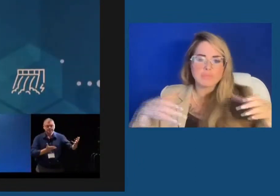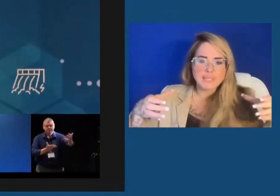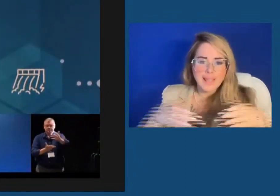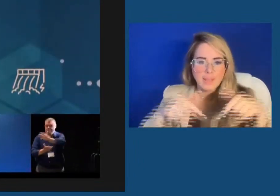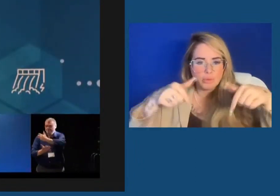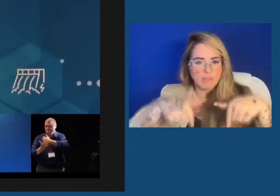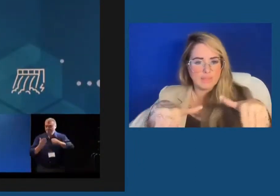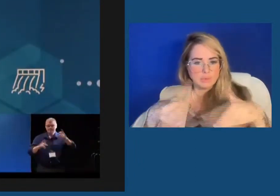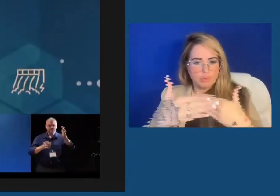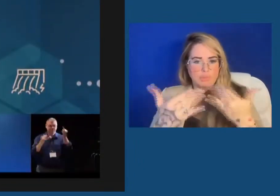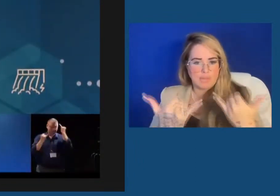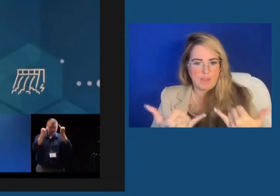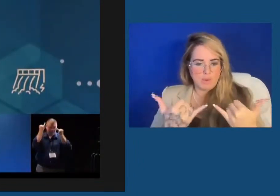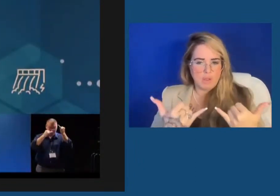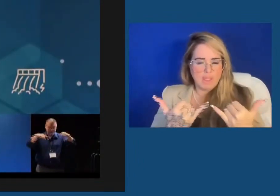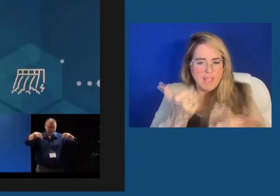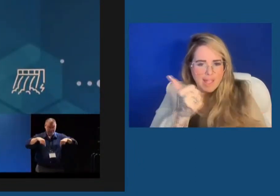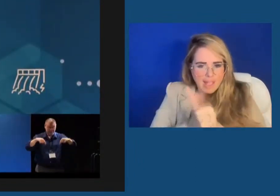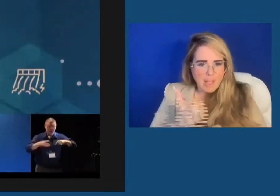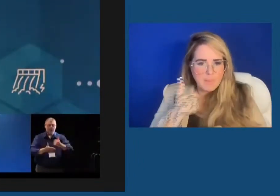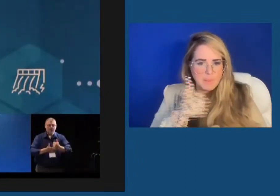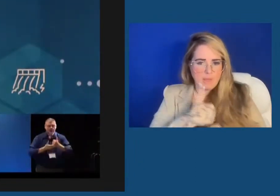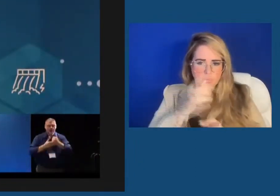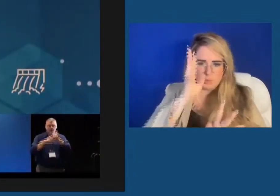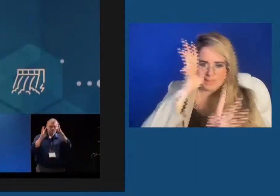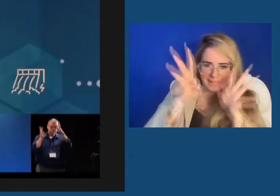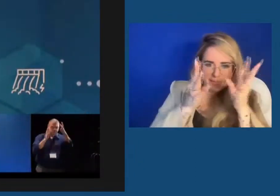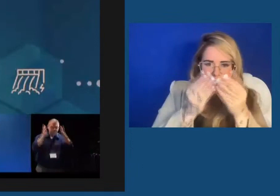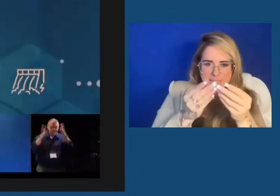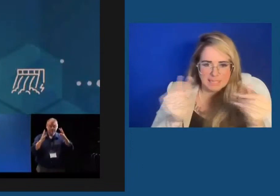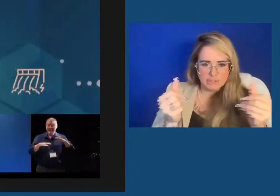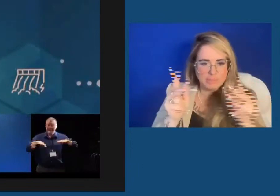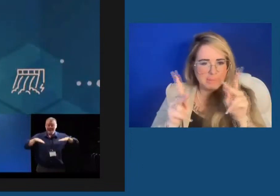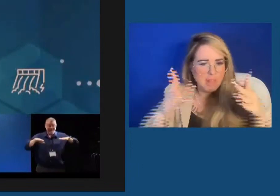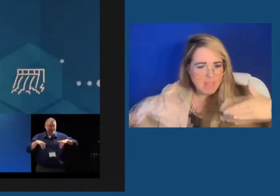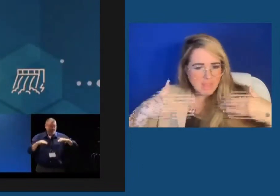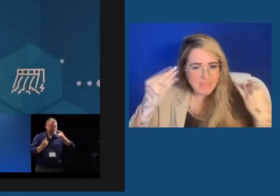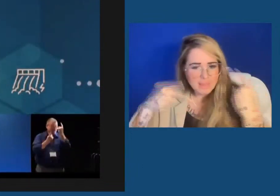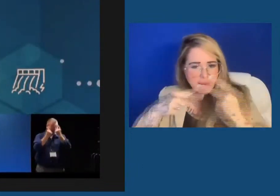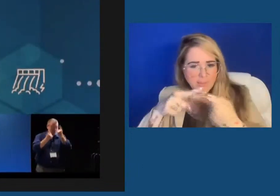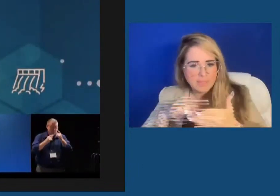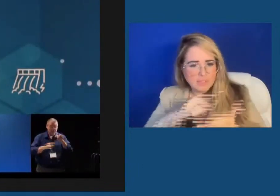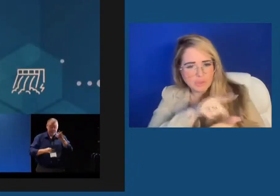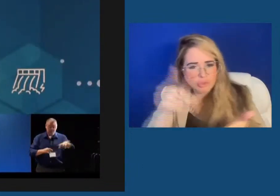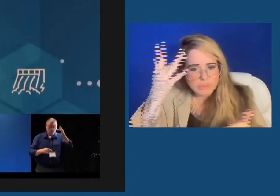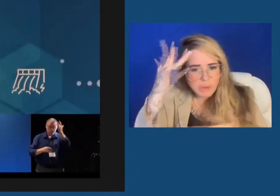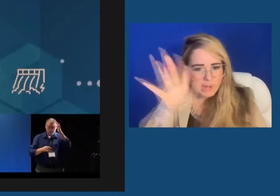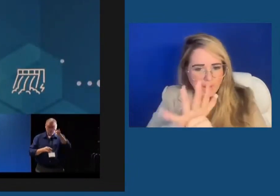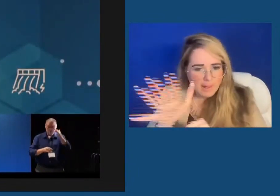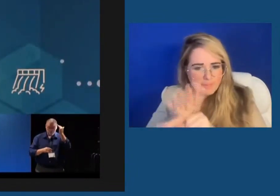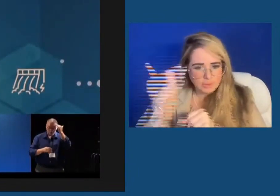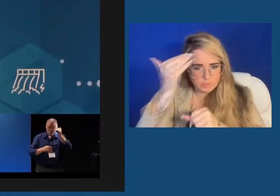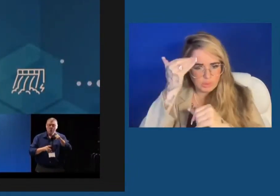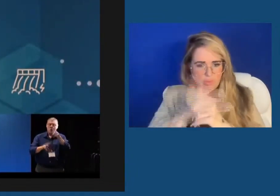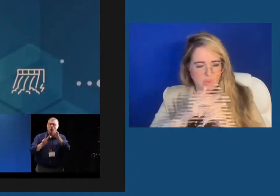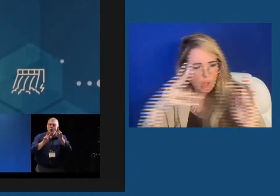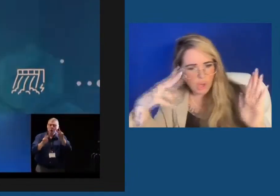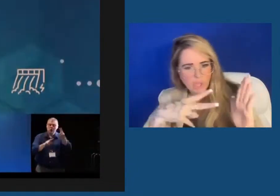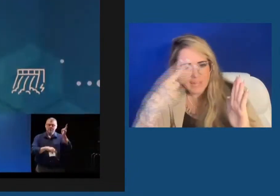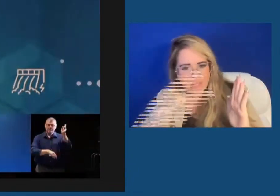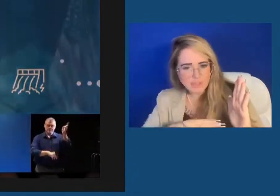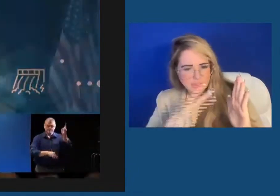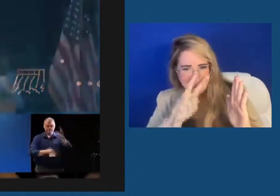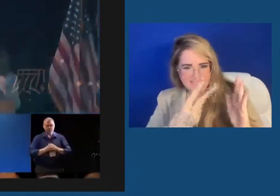right here. Help us innovate the solutions that people haven't even thought of, but you're smart enough to know. You can look at the history, look where we are